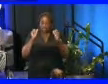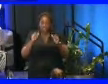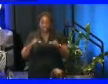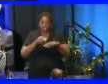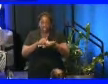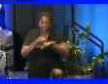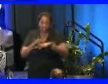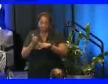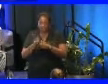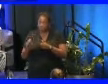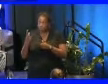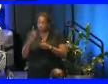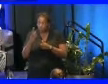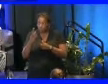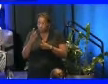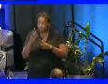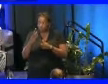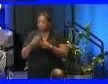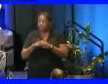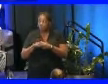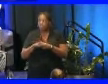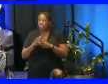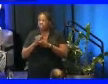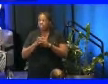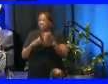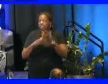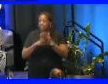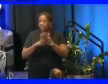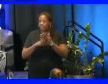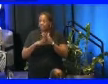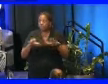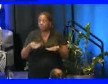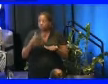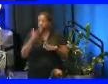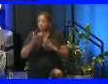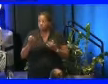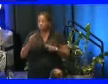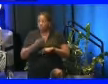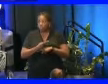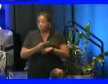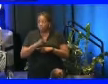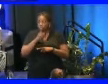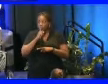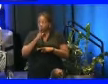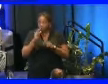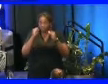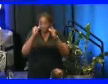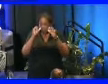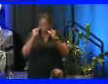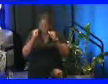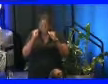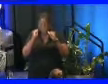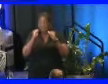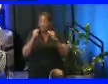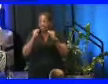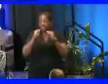to anyone, and I wind up with a voucher. And so I'm doing well today. But I am truly amazed as